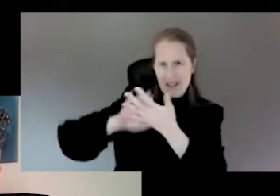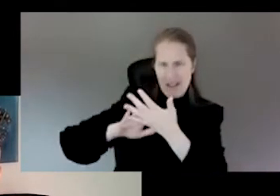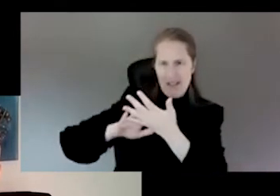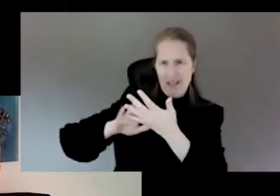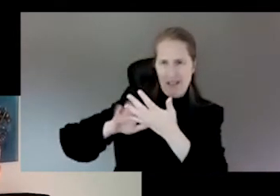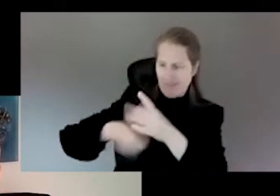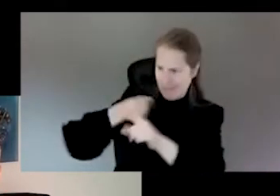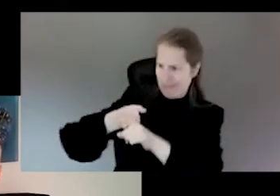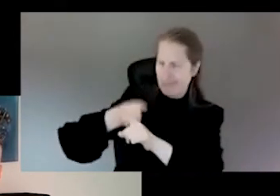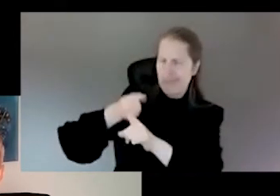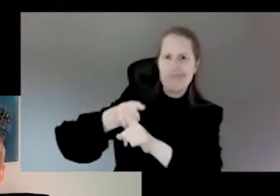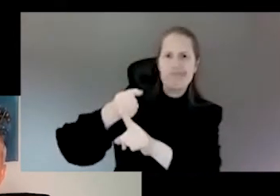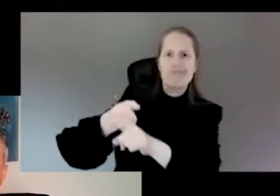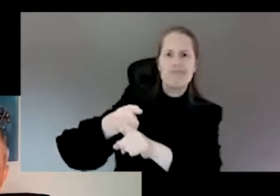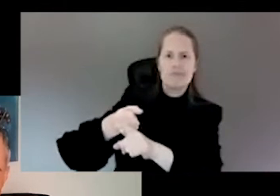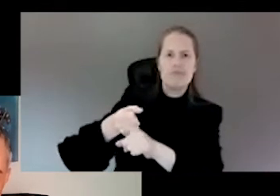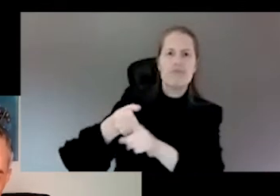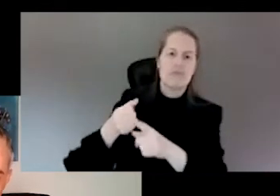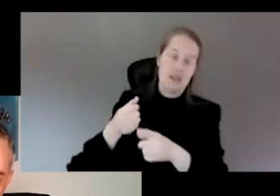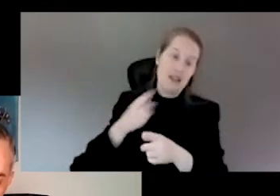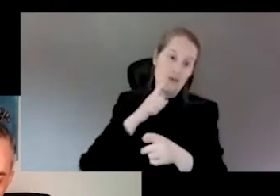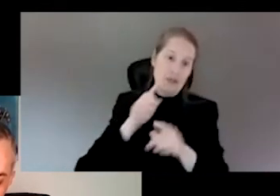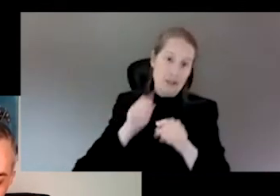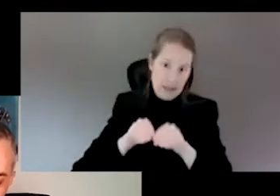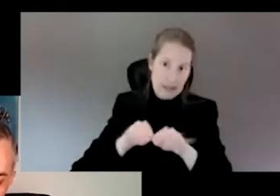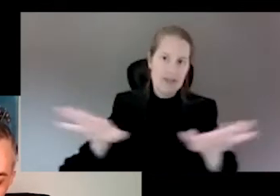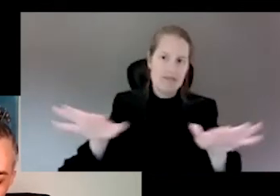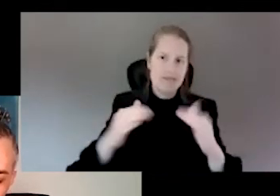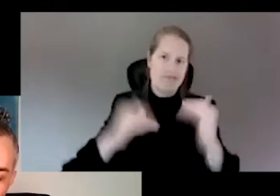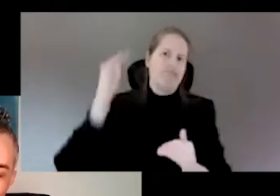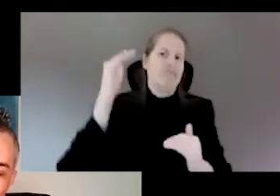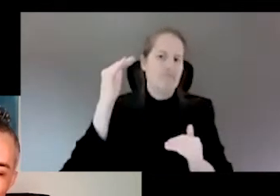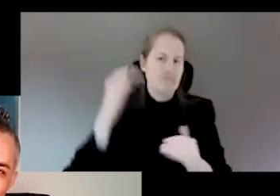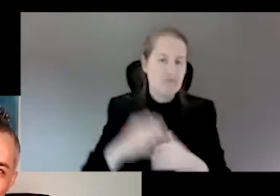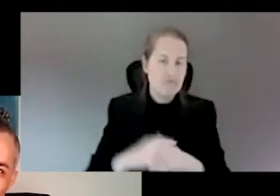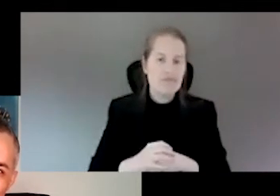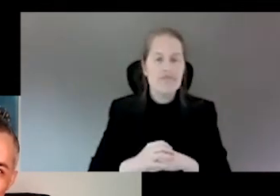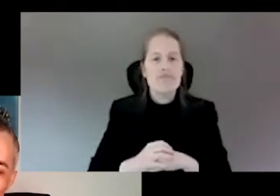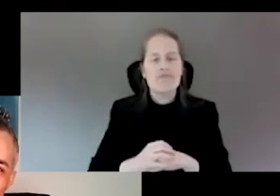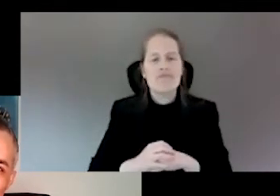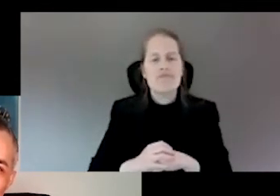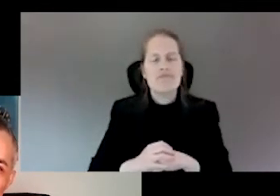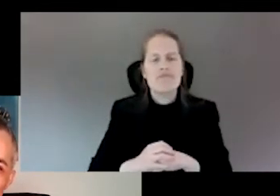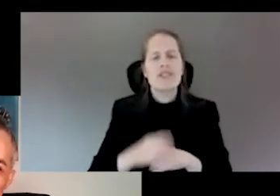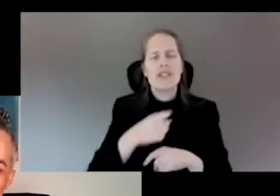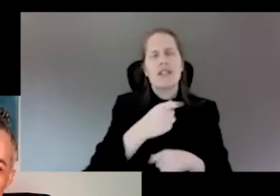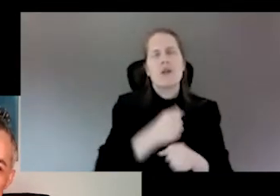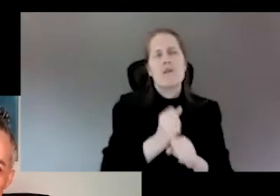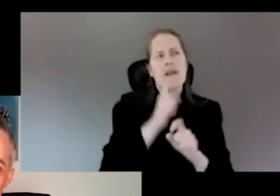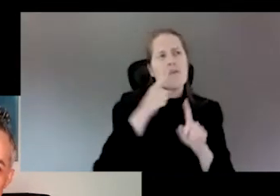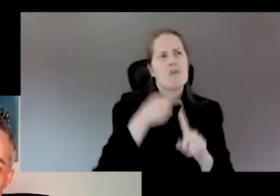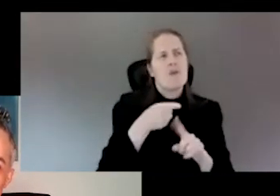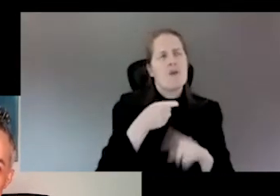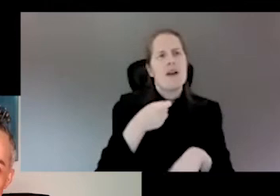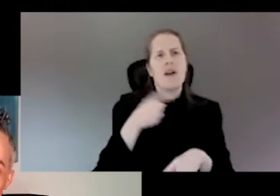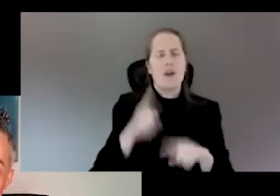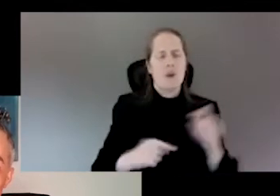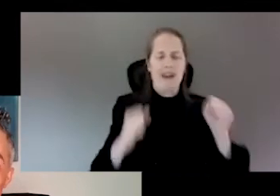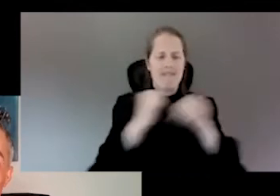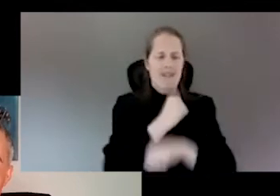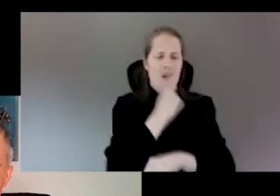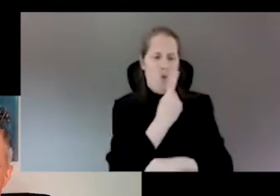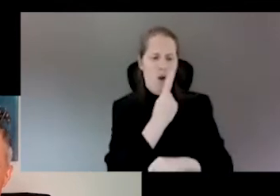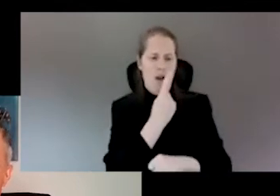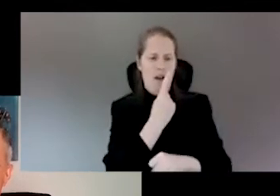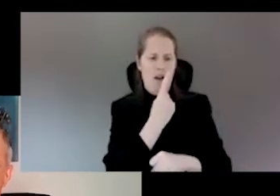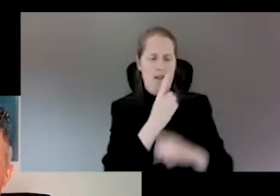drivers that have fueled many of these inequities. So you made a really compelling point about you can't fight one inequality without fighting